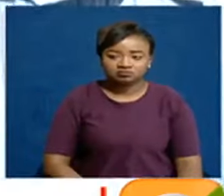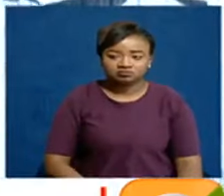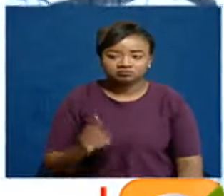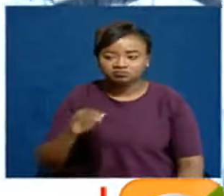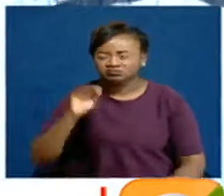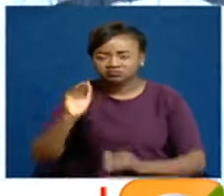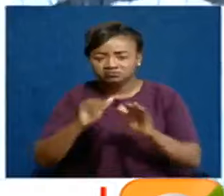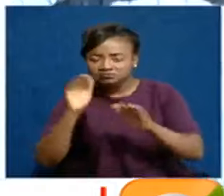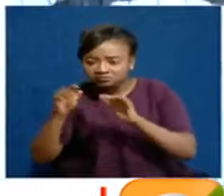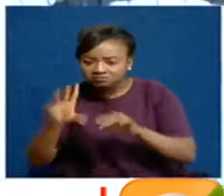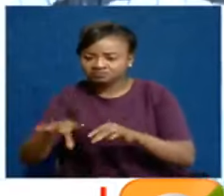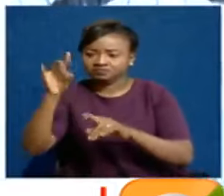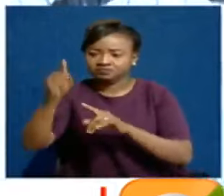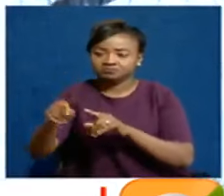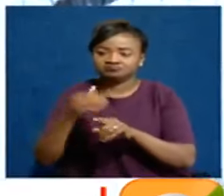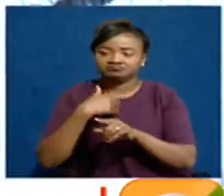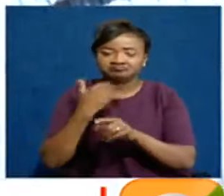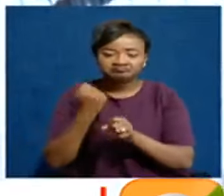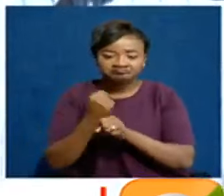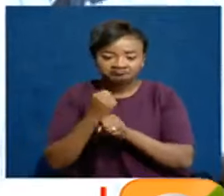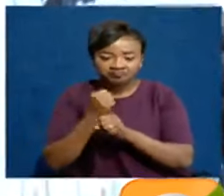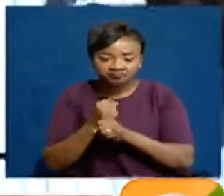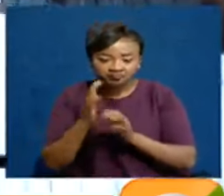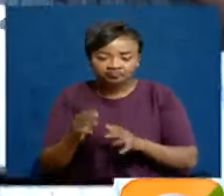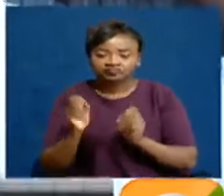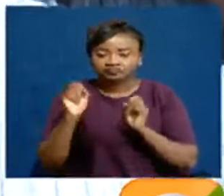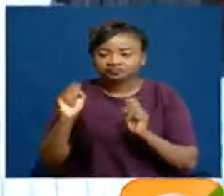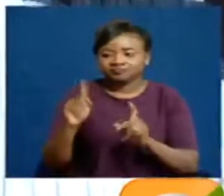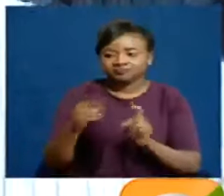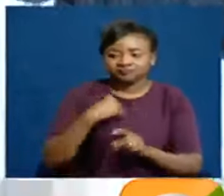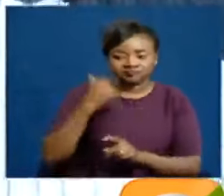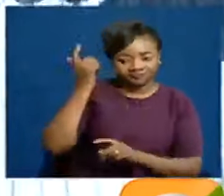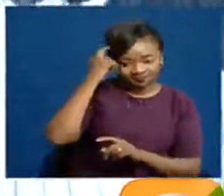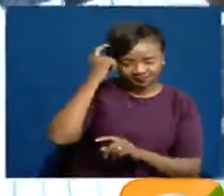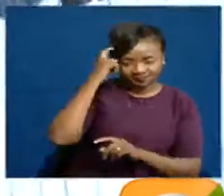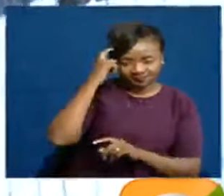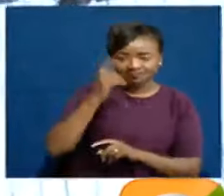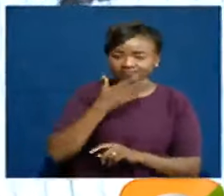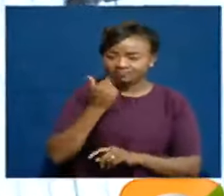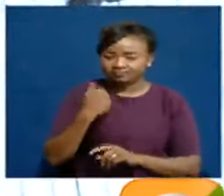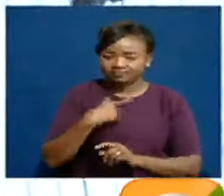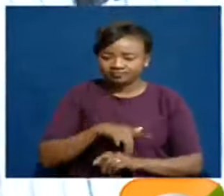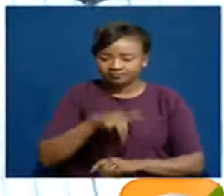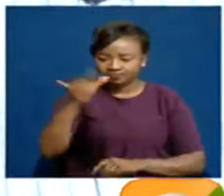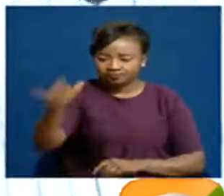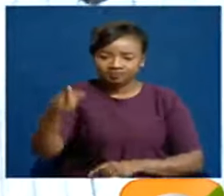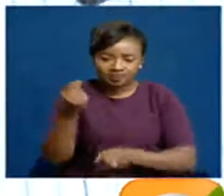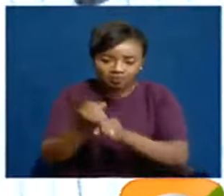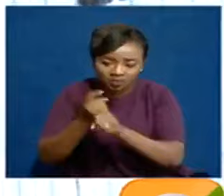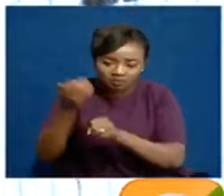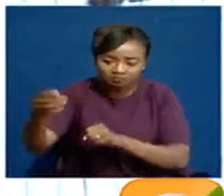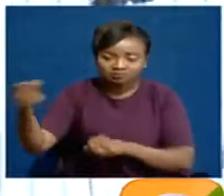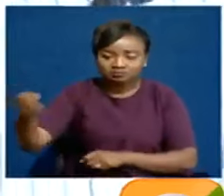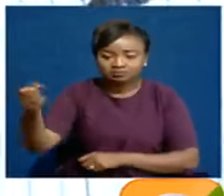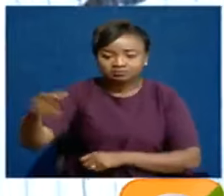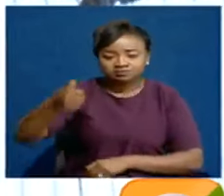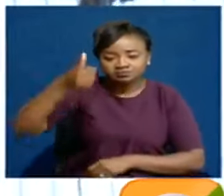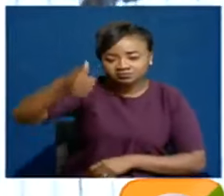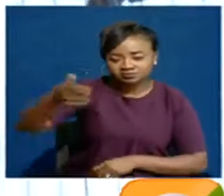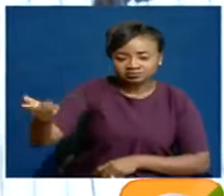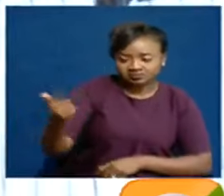kazi. Hasa alisema tu lazima anaona kama kwenda nje ni mzuri, kwa maana hiyo mshahara pia alikuwa anaenda kupewa ilikuwa mzuri, anaanza